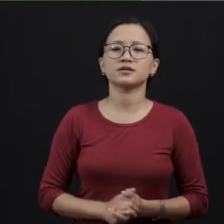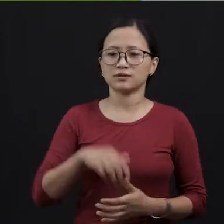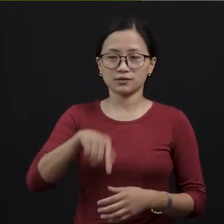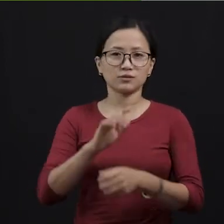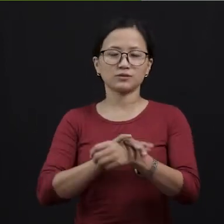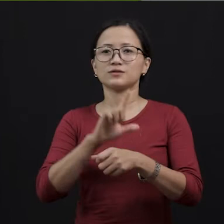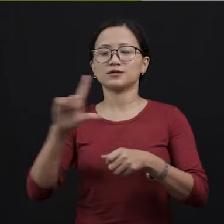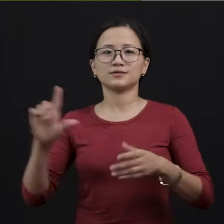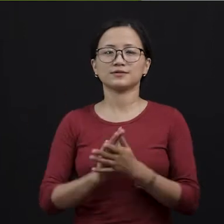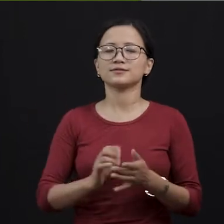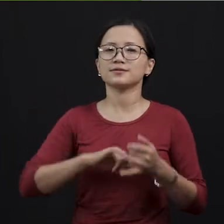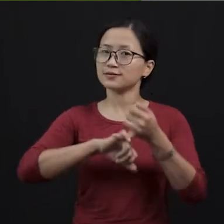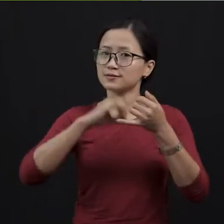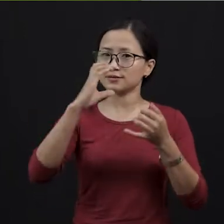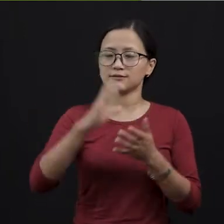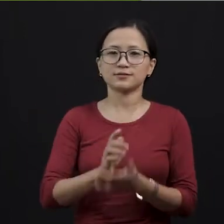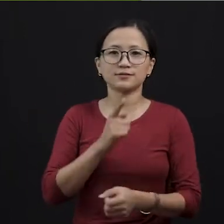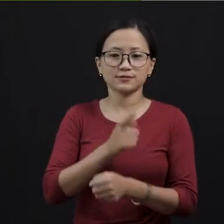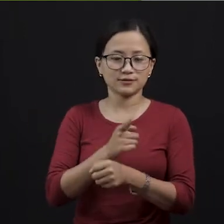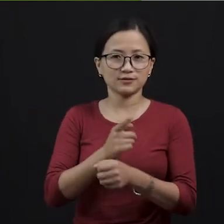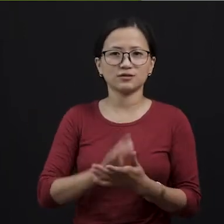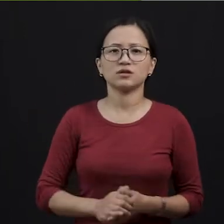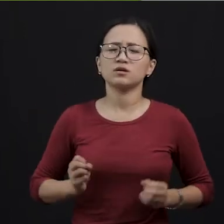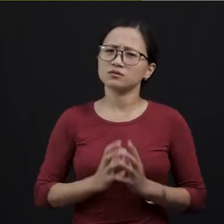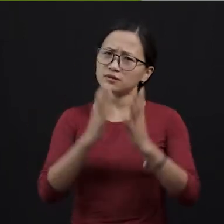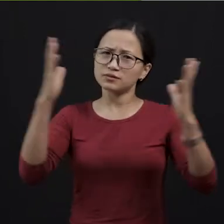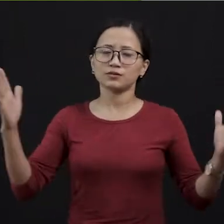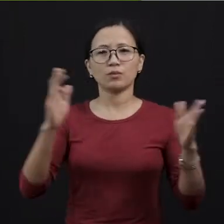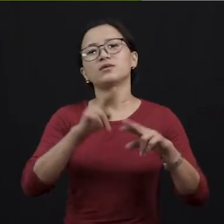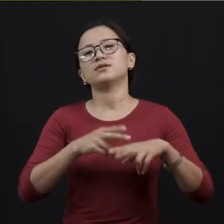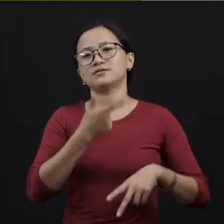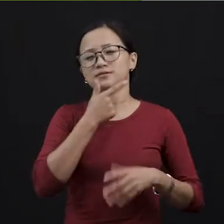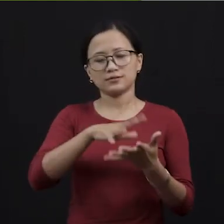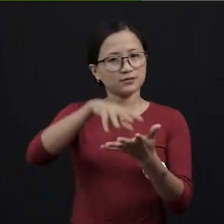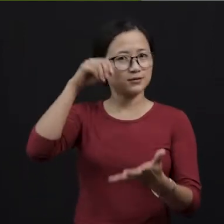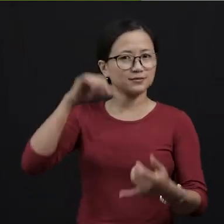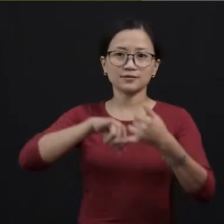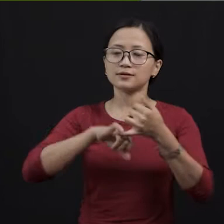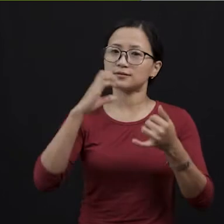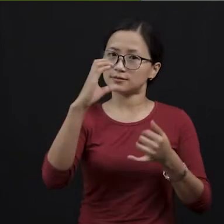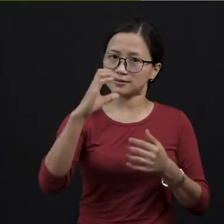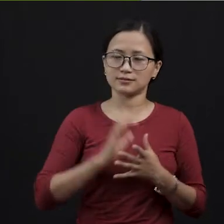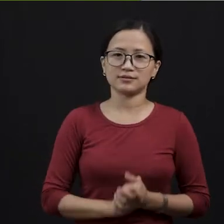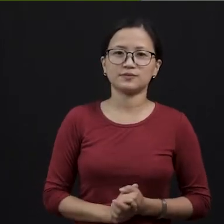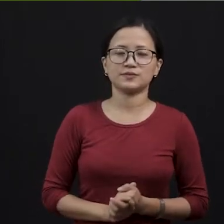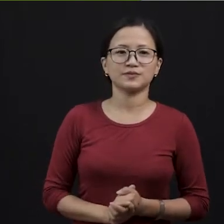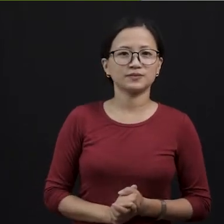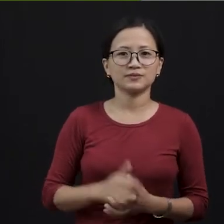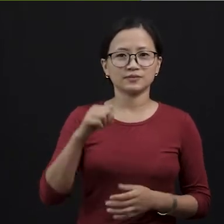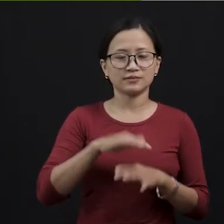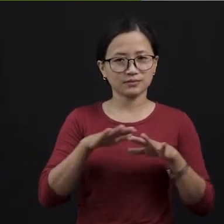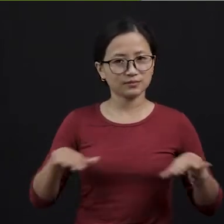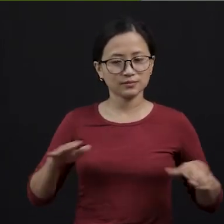online science teacher and I tell you that we're going to have so much fun learning science. Okay